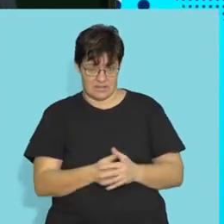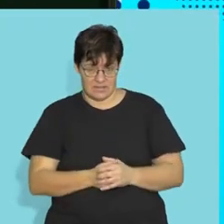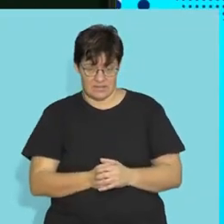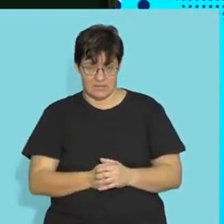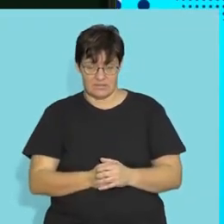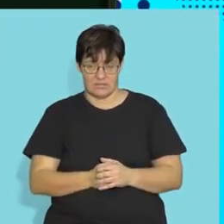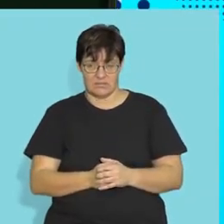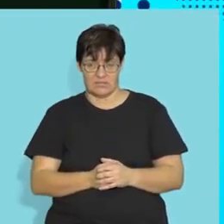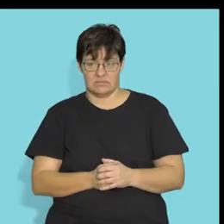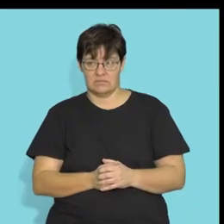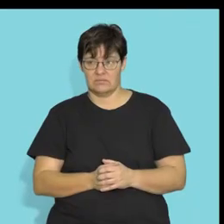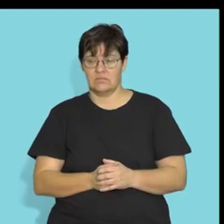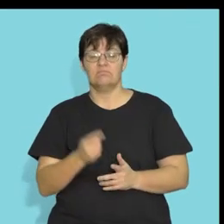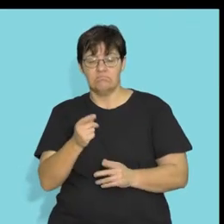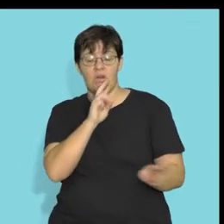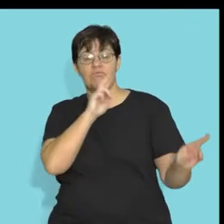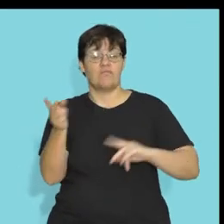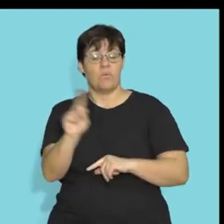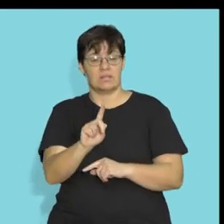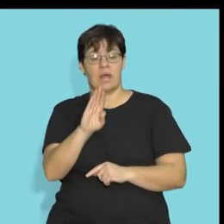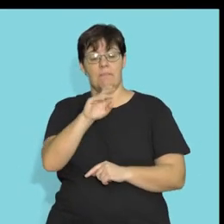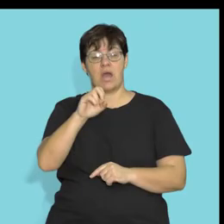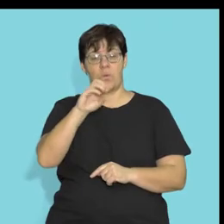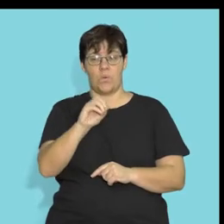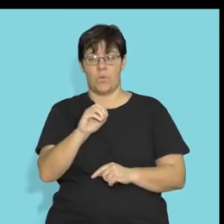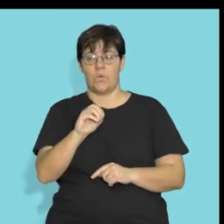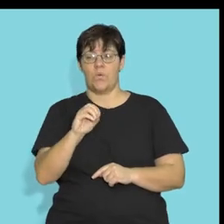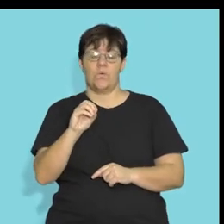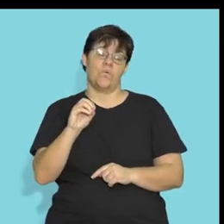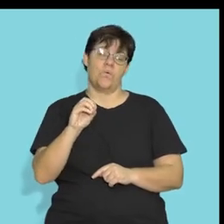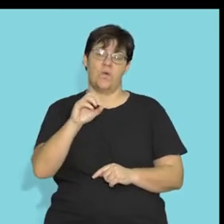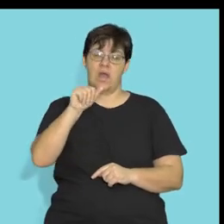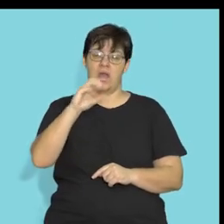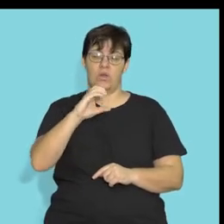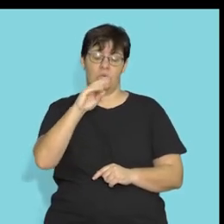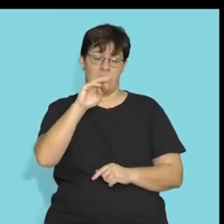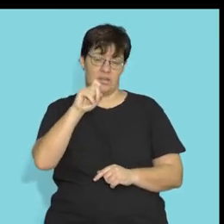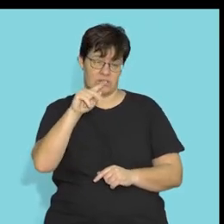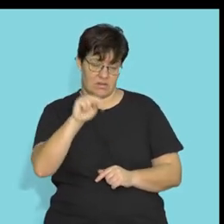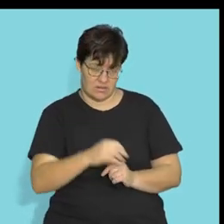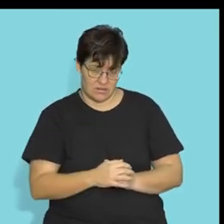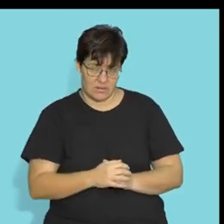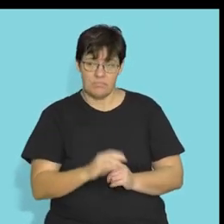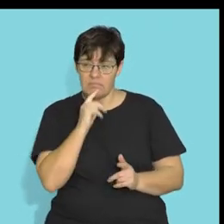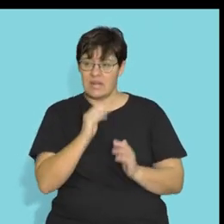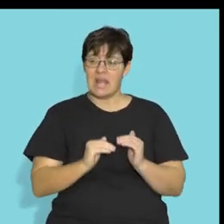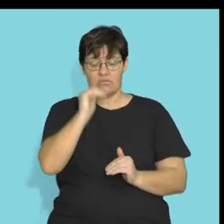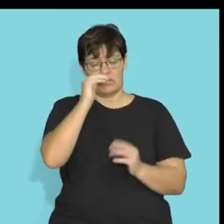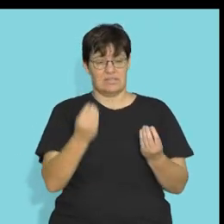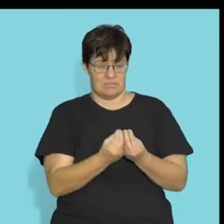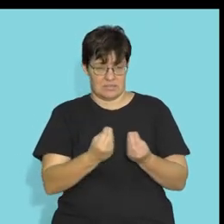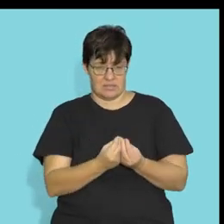consumers. So this we can refer to as bioaccumulation. Essentially, it points to the increase of a